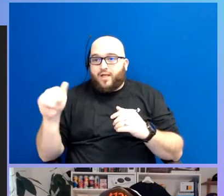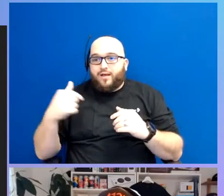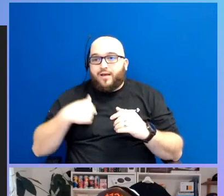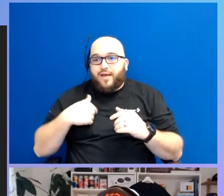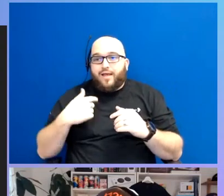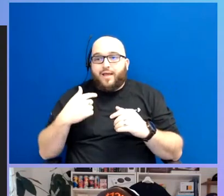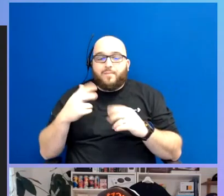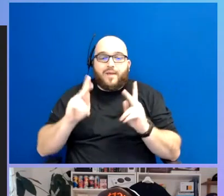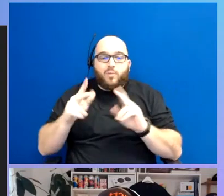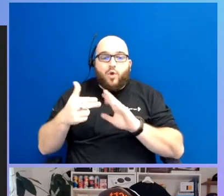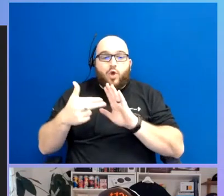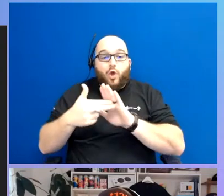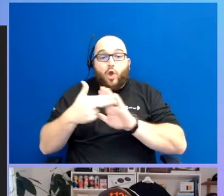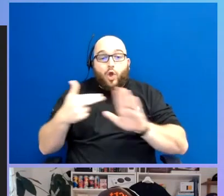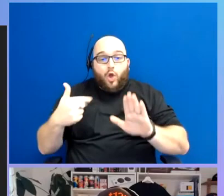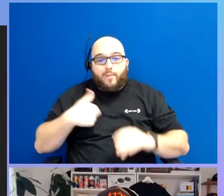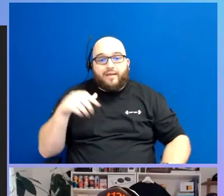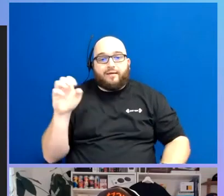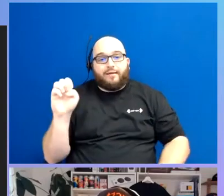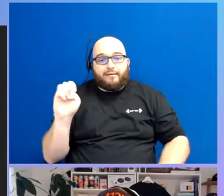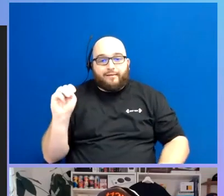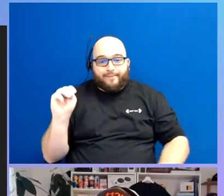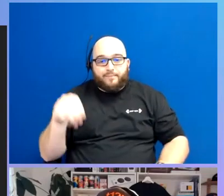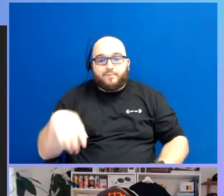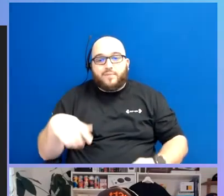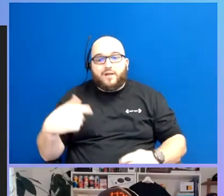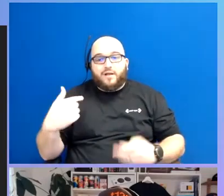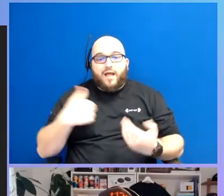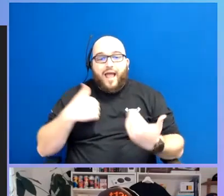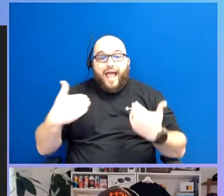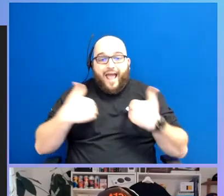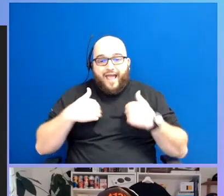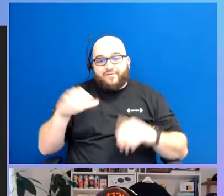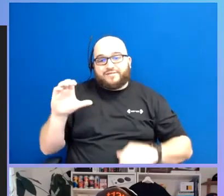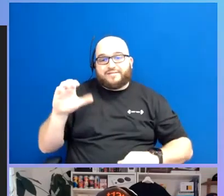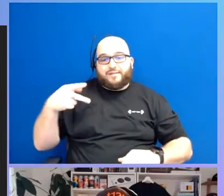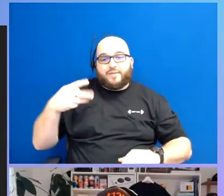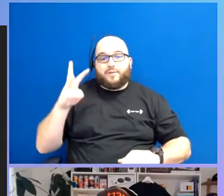Access Lab, and I have a CPWA certification.